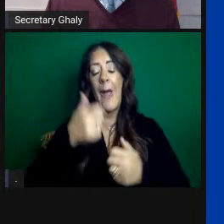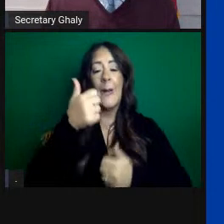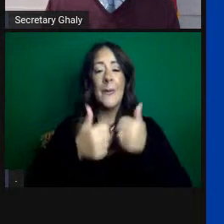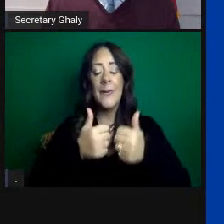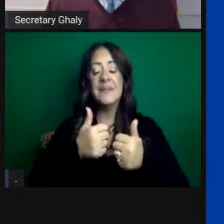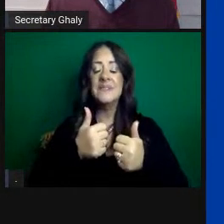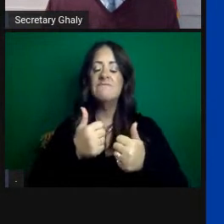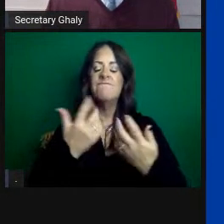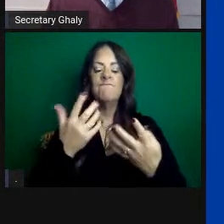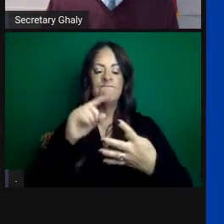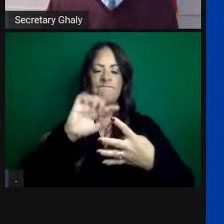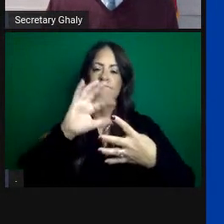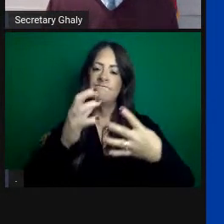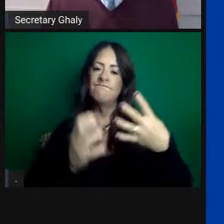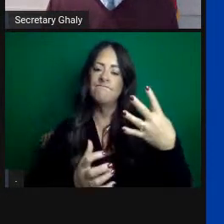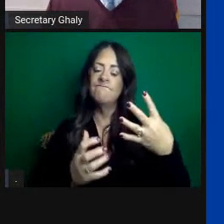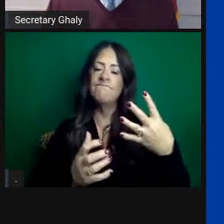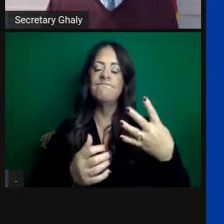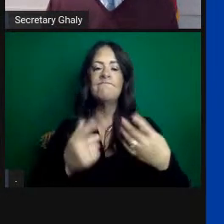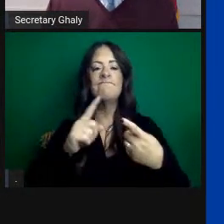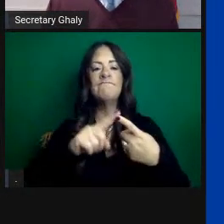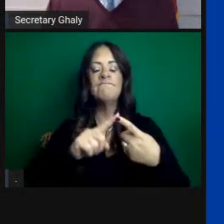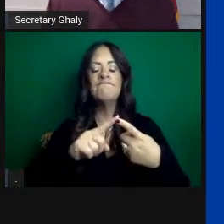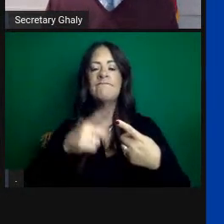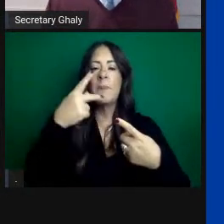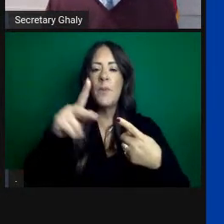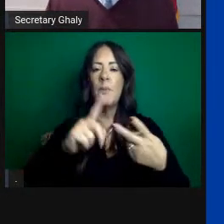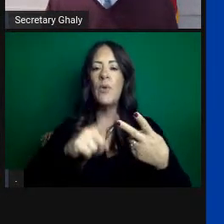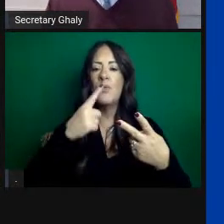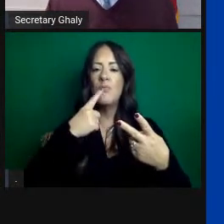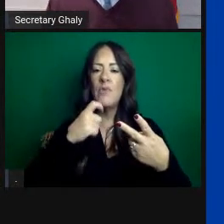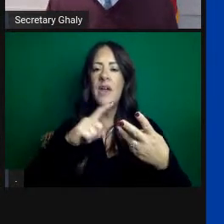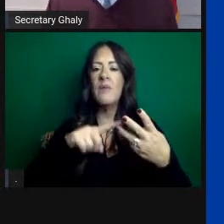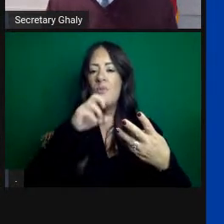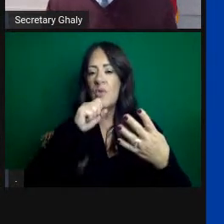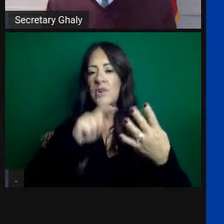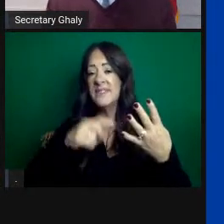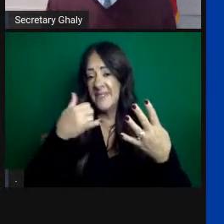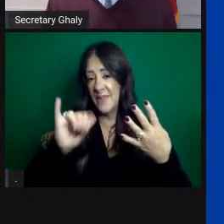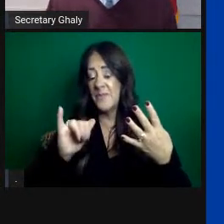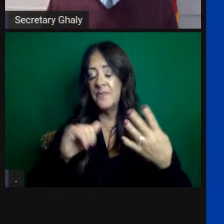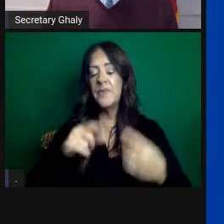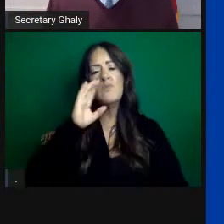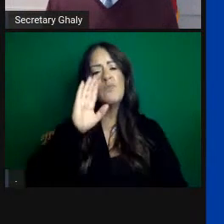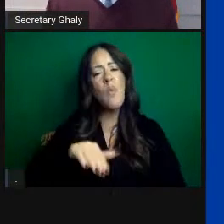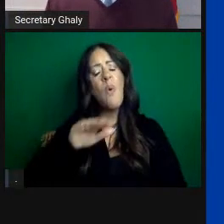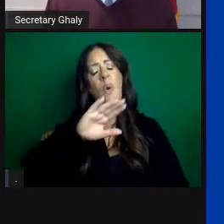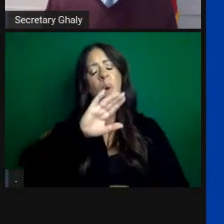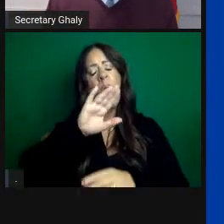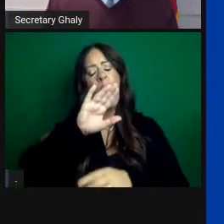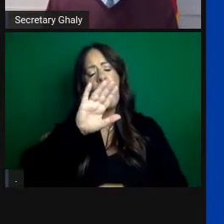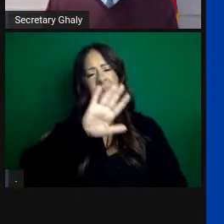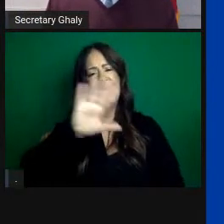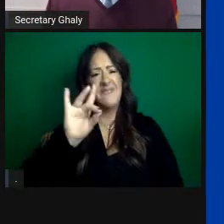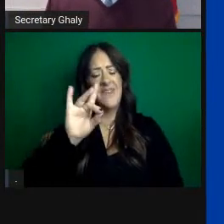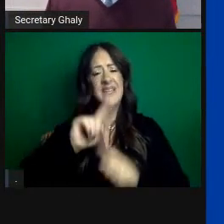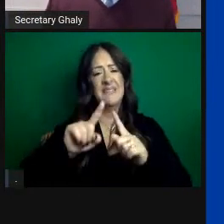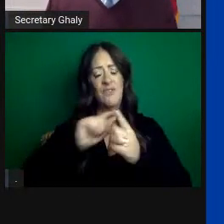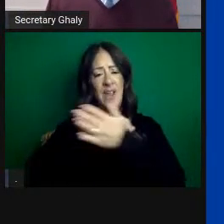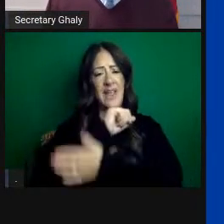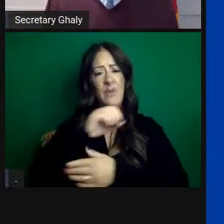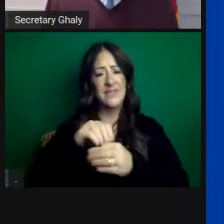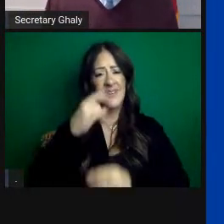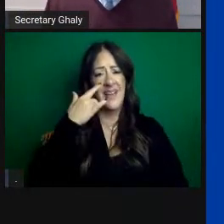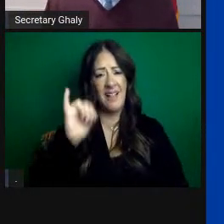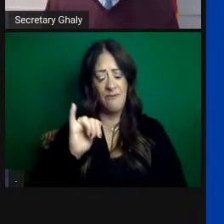economy. Because of the lifting of the regional stay-at-home order, all counties, all 58 counties re-entered the